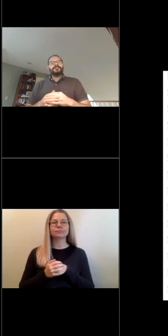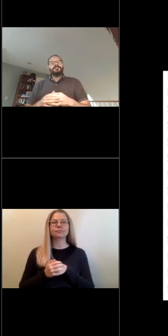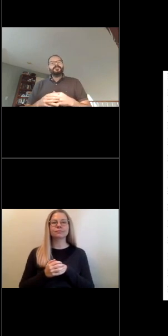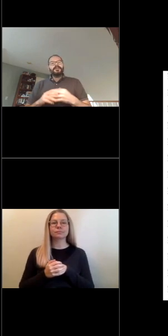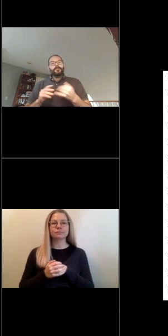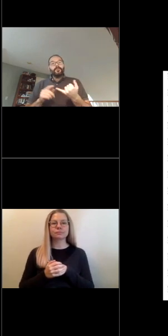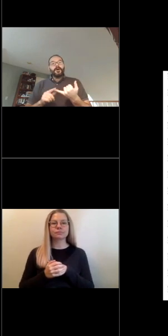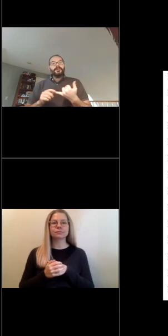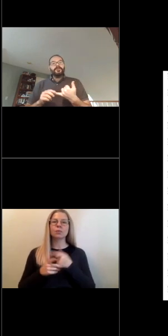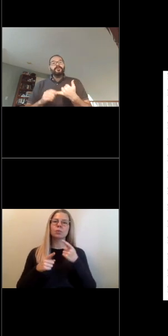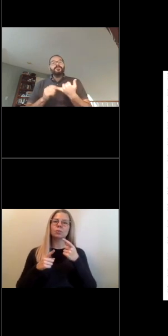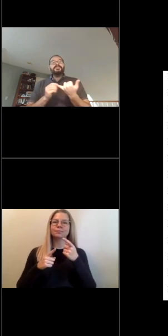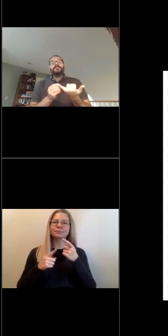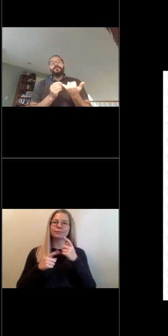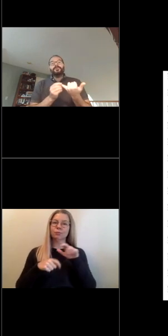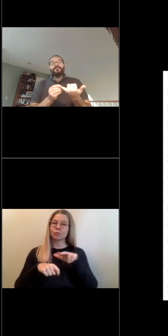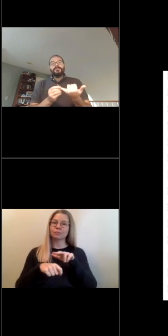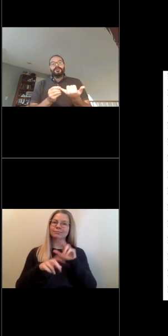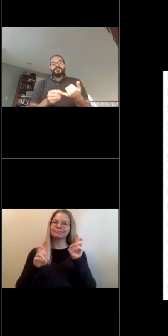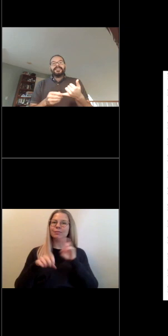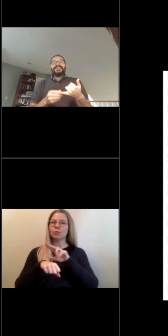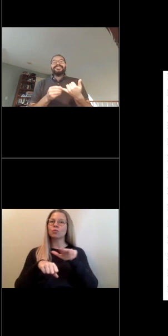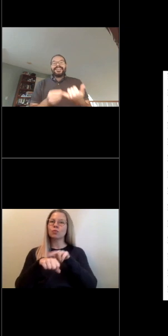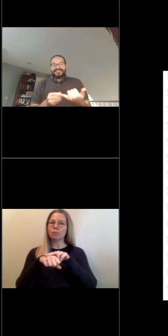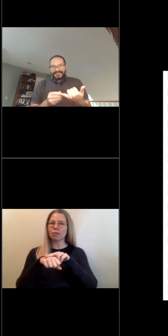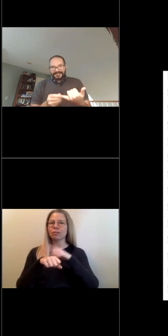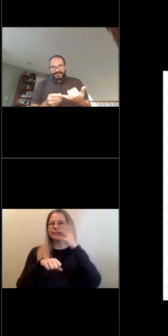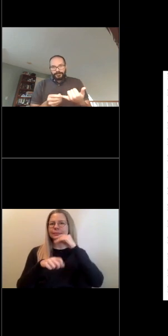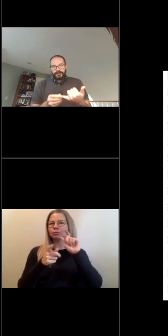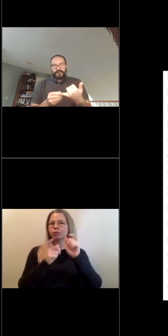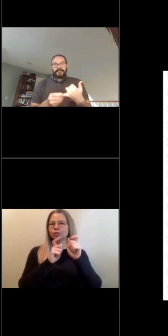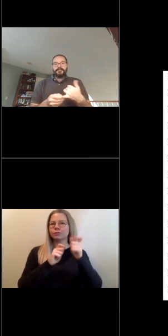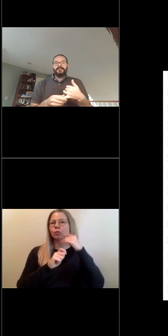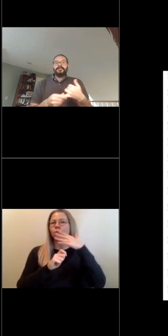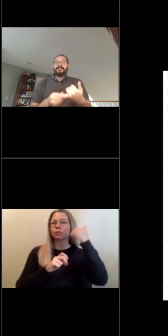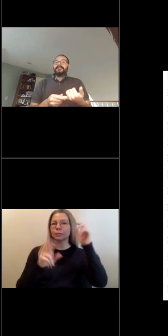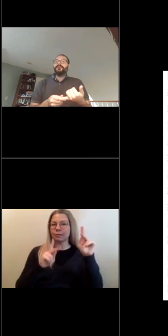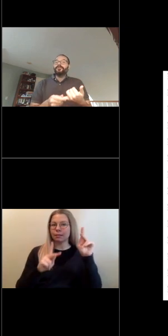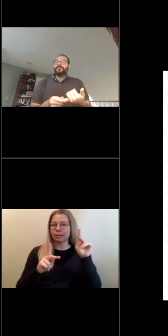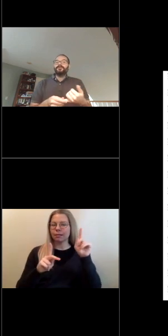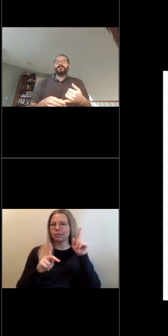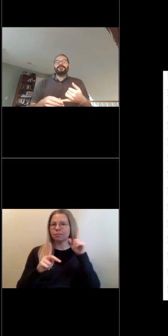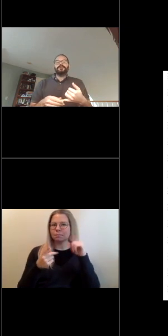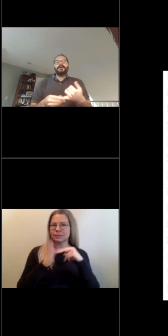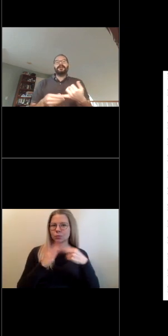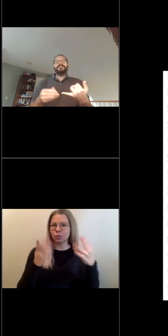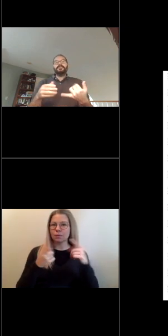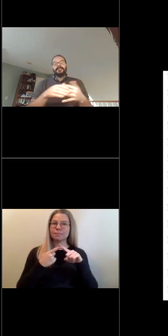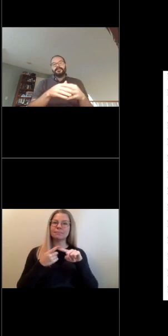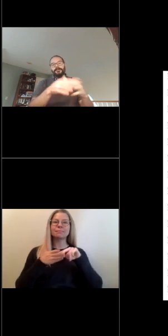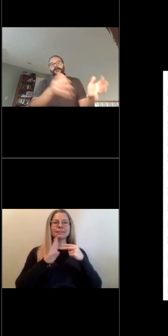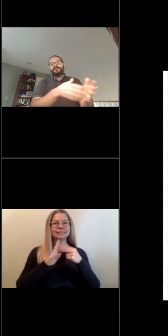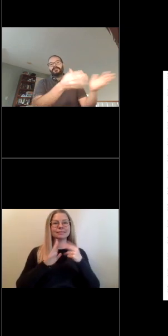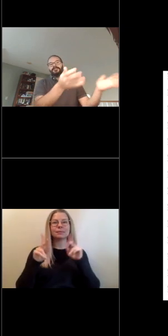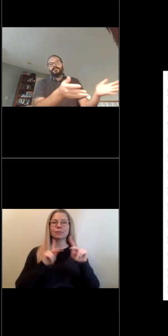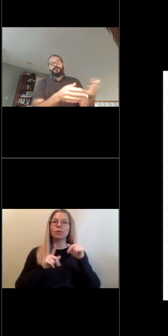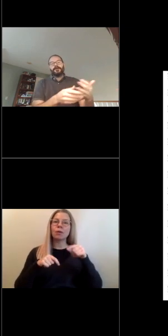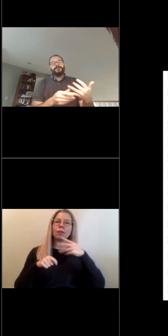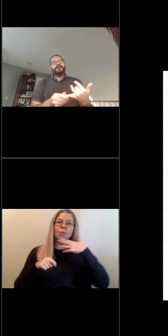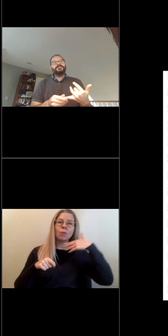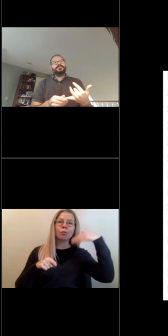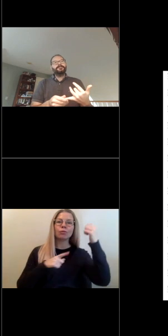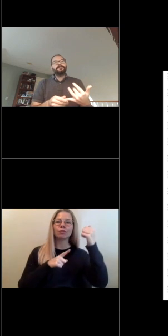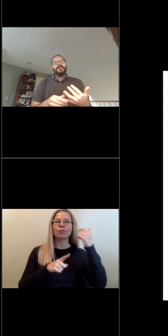few things. Number one, we see that older adults get less sleep than they did earlier in their lives and compared to the